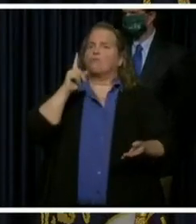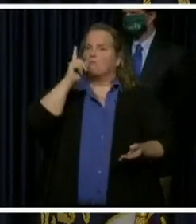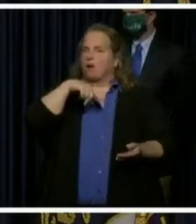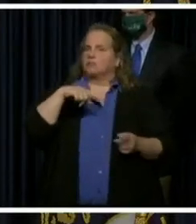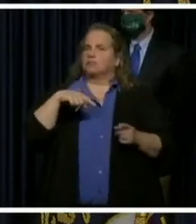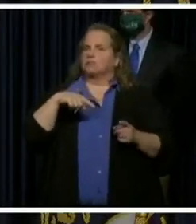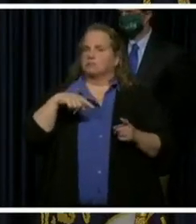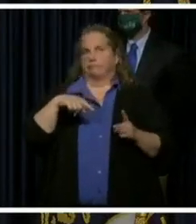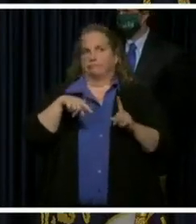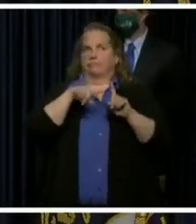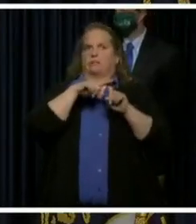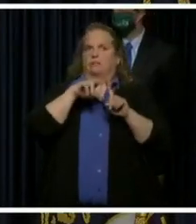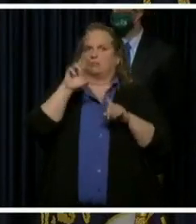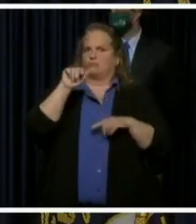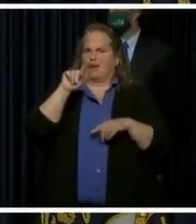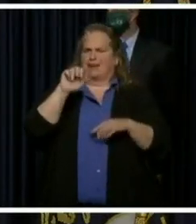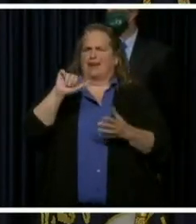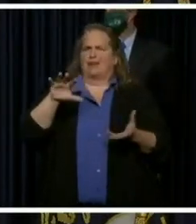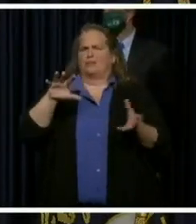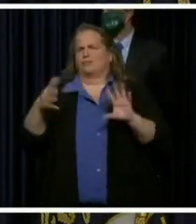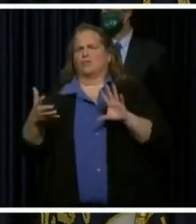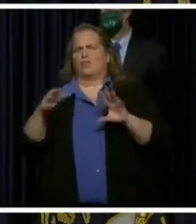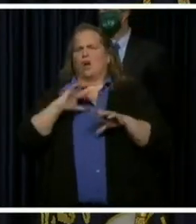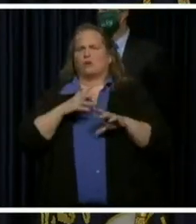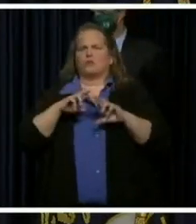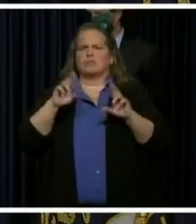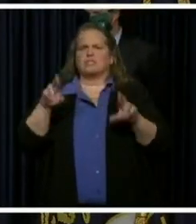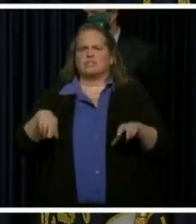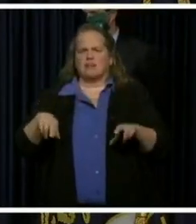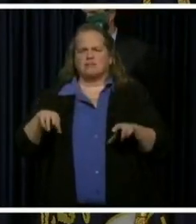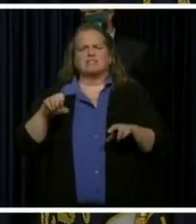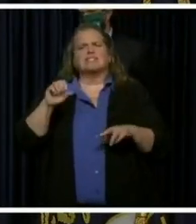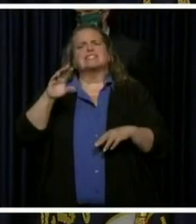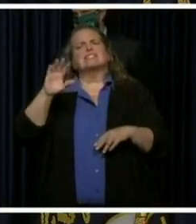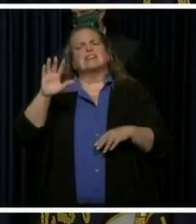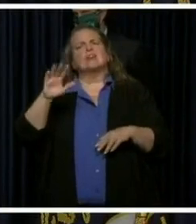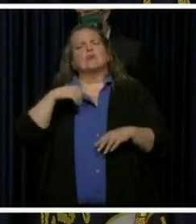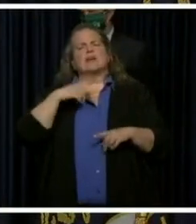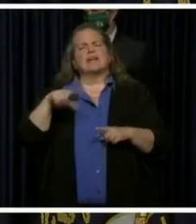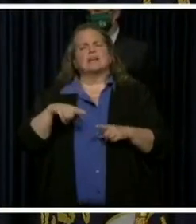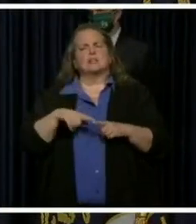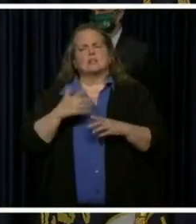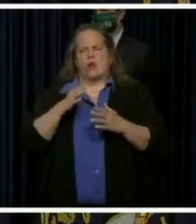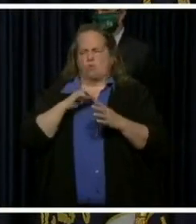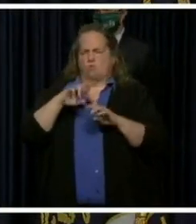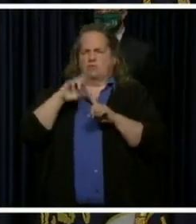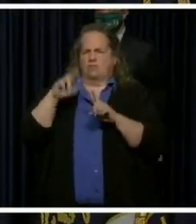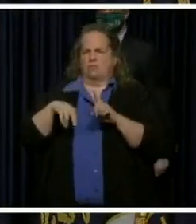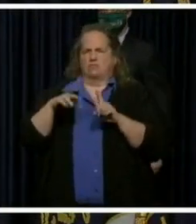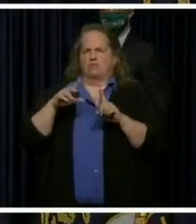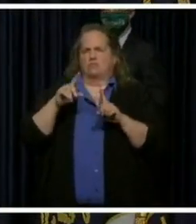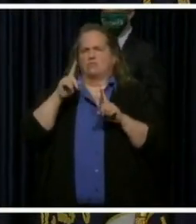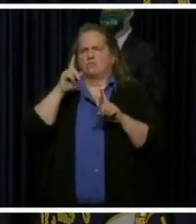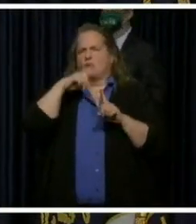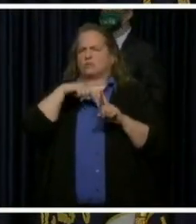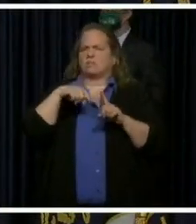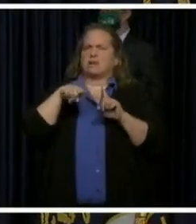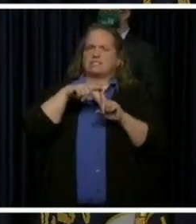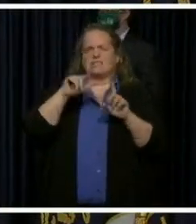the results. So I think we'll look at whether those are options as we get further into the summer, whether that's helpful or not. But for right